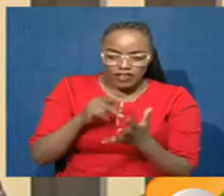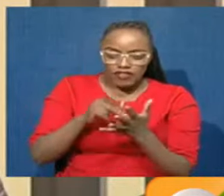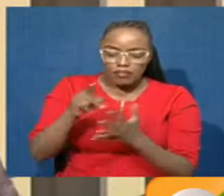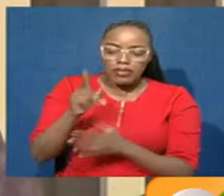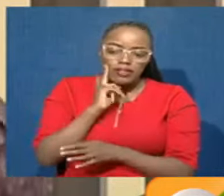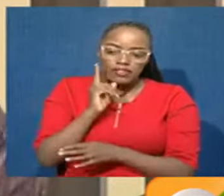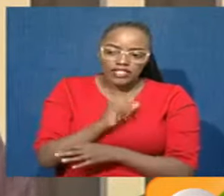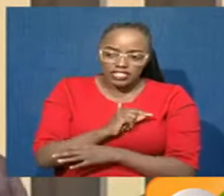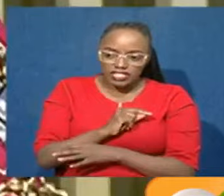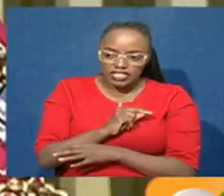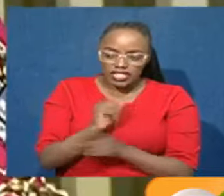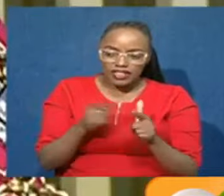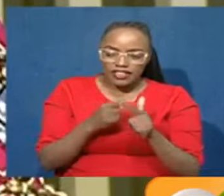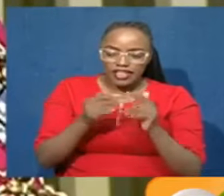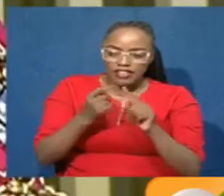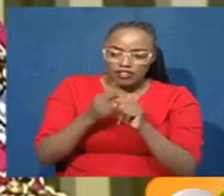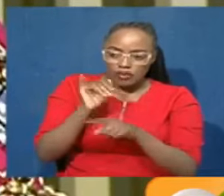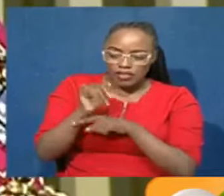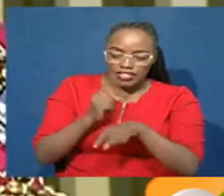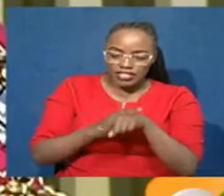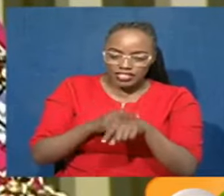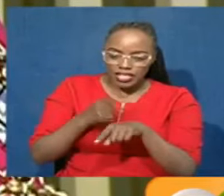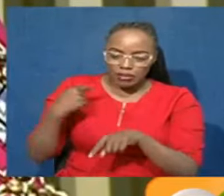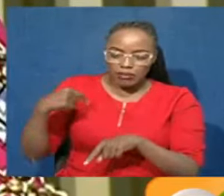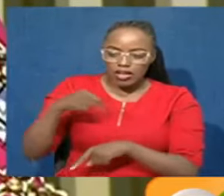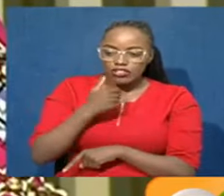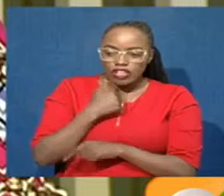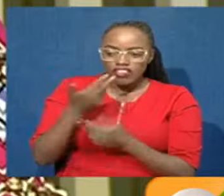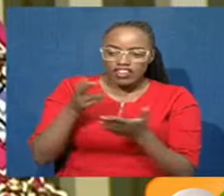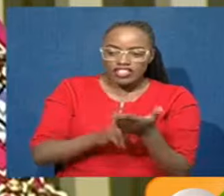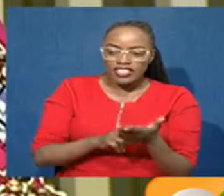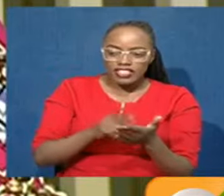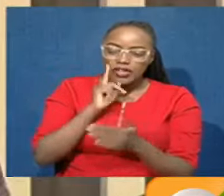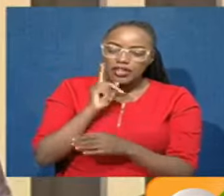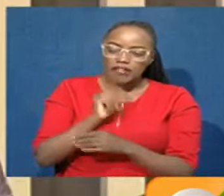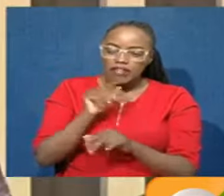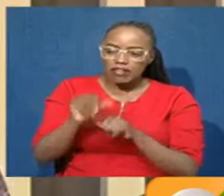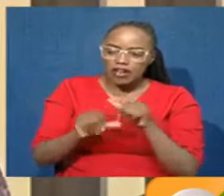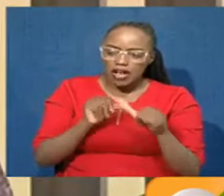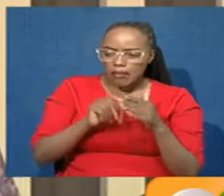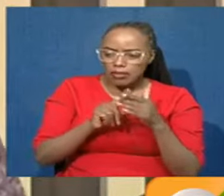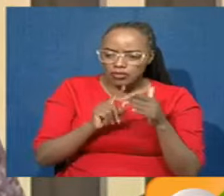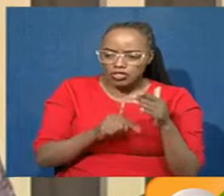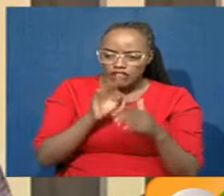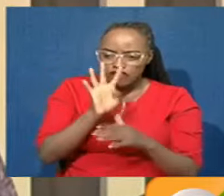members. Since then, we have now registered about 4